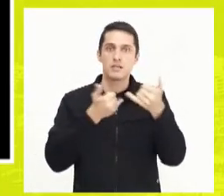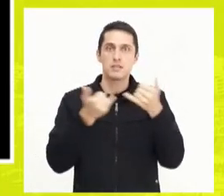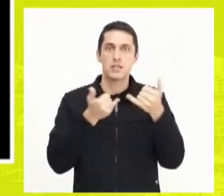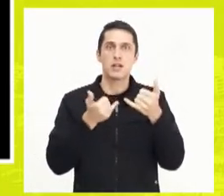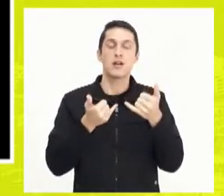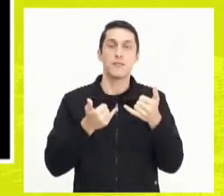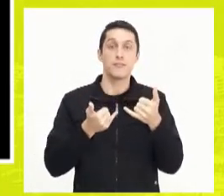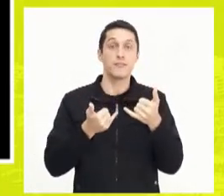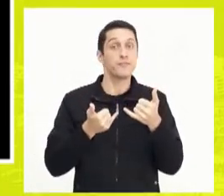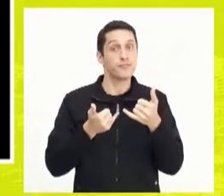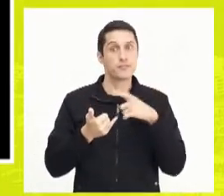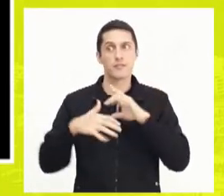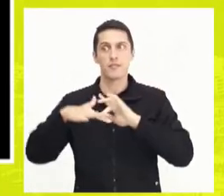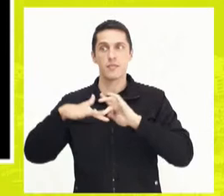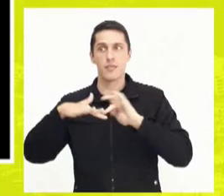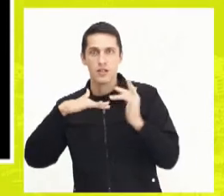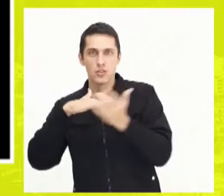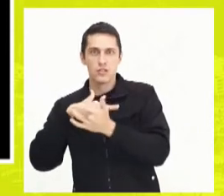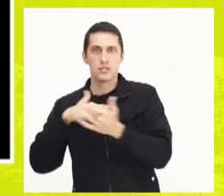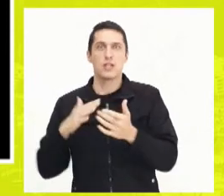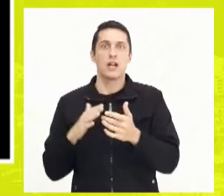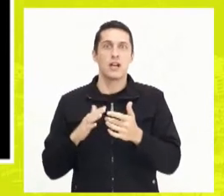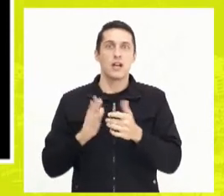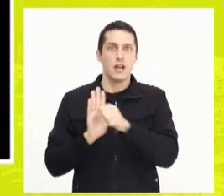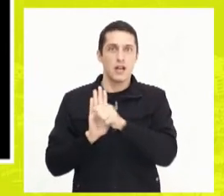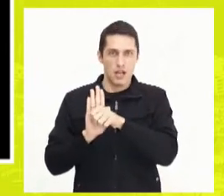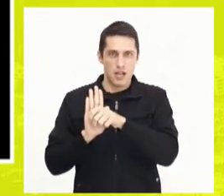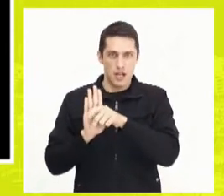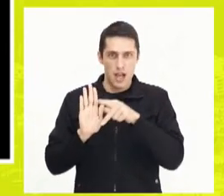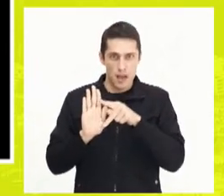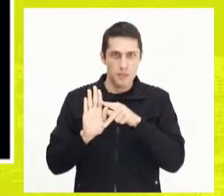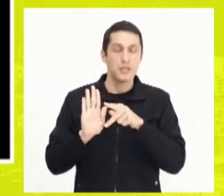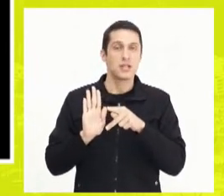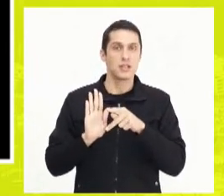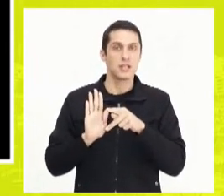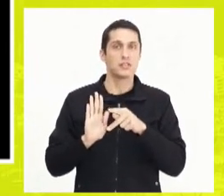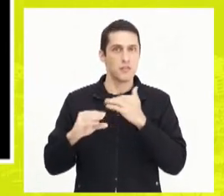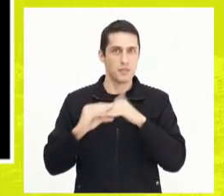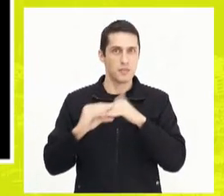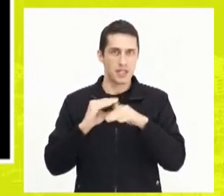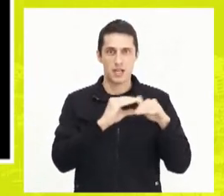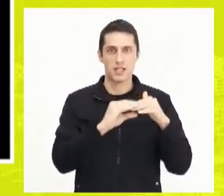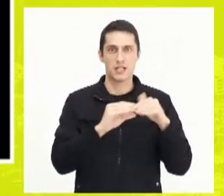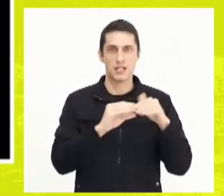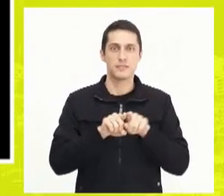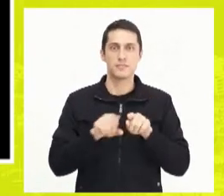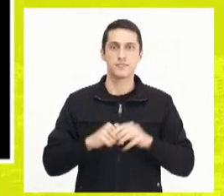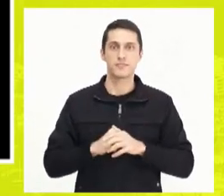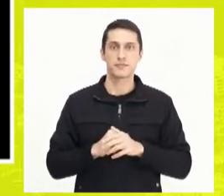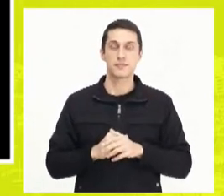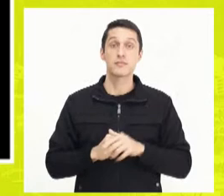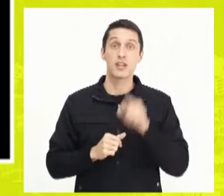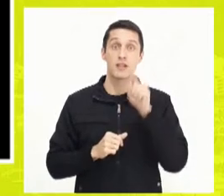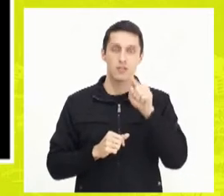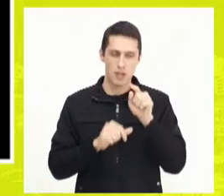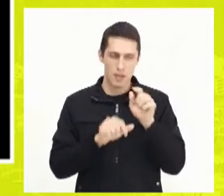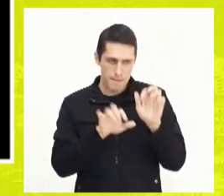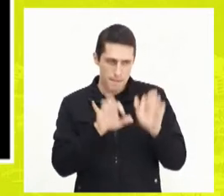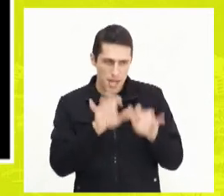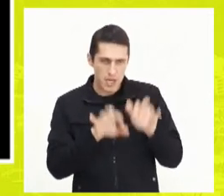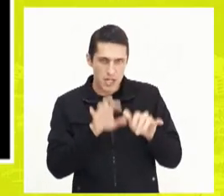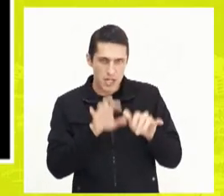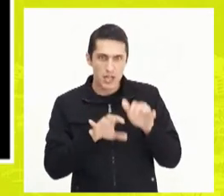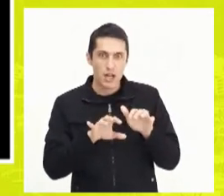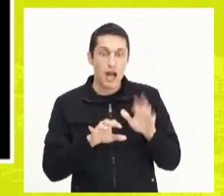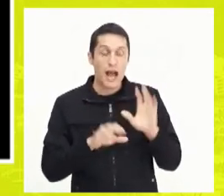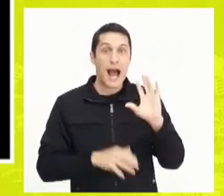or some sort of stock of information everything is that everything is on youtube i mean if you go to